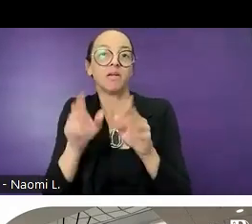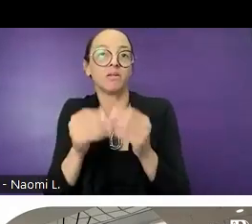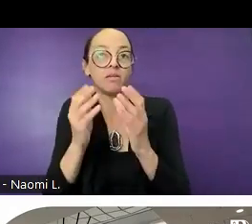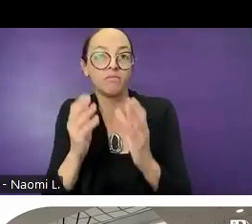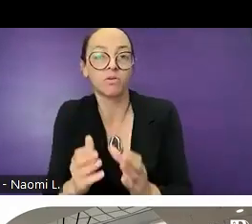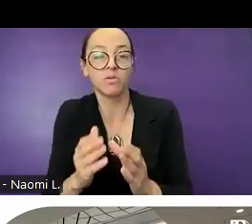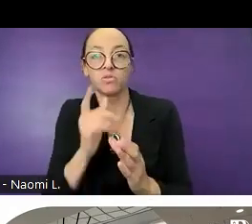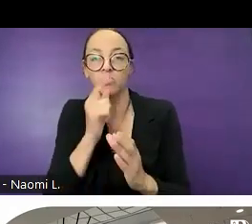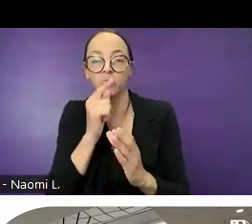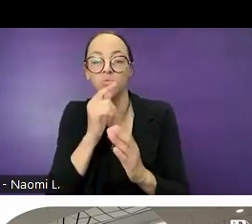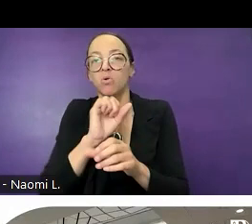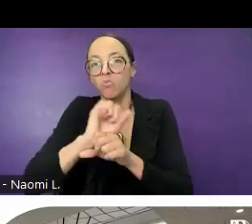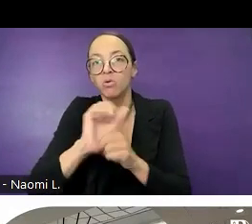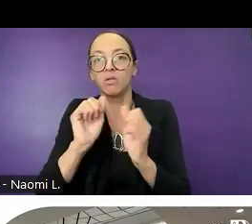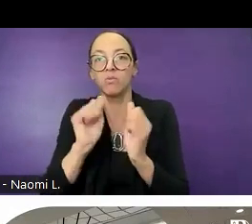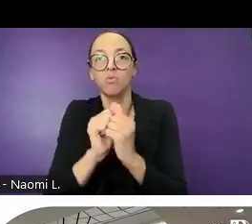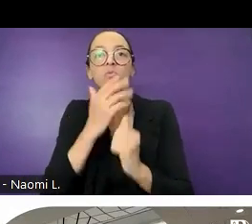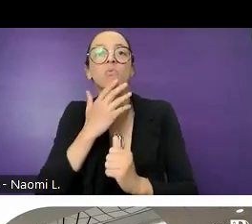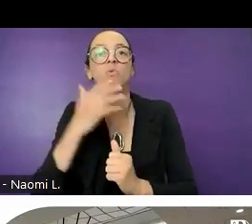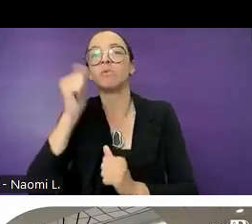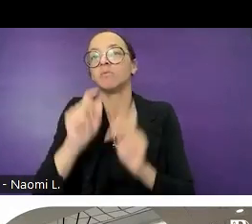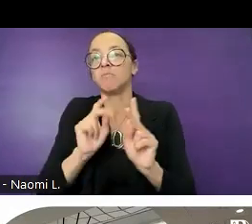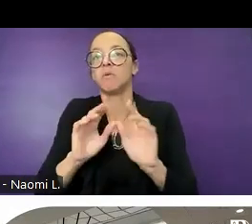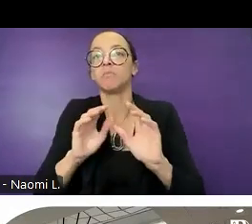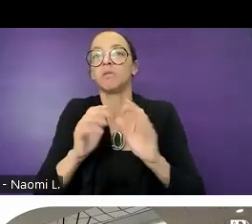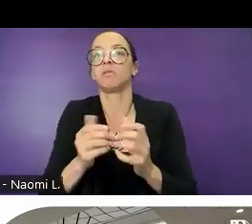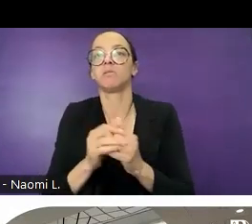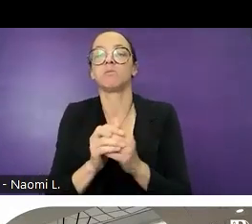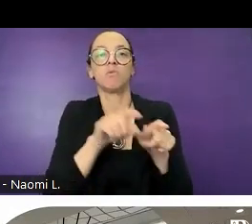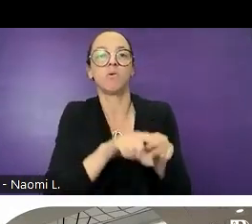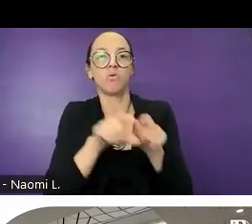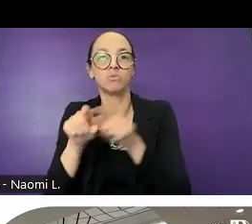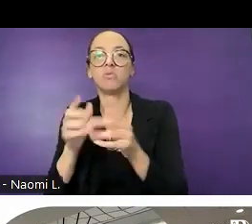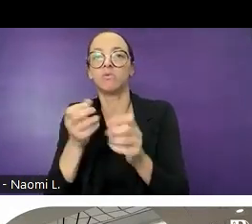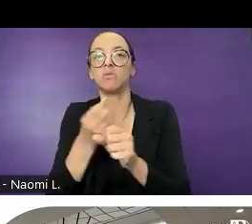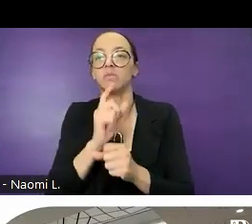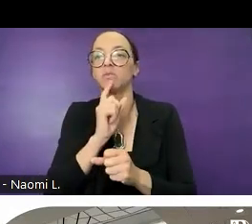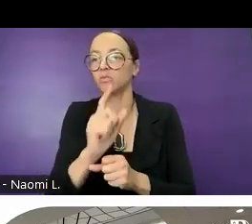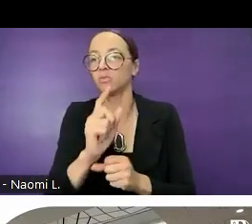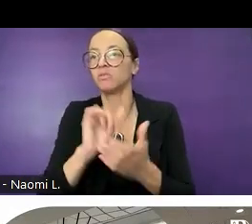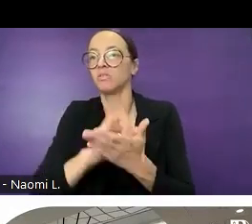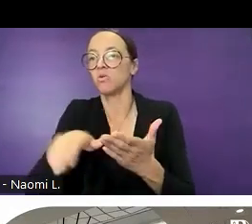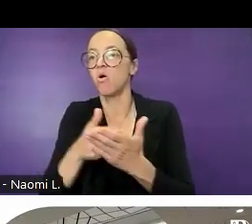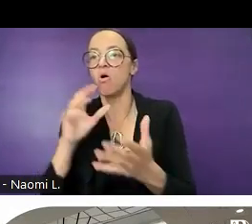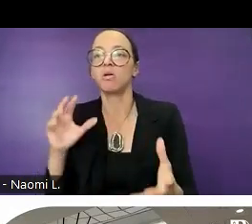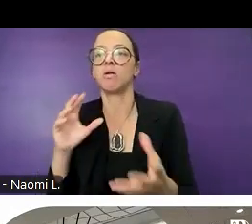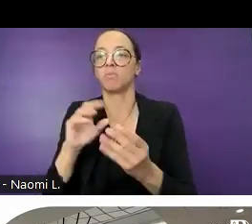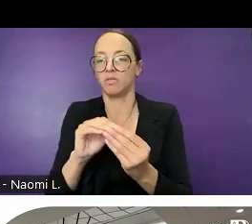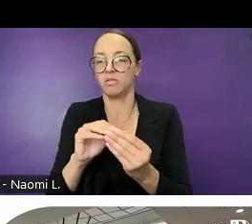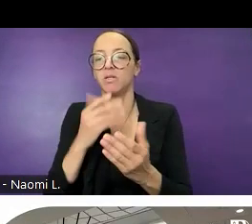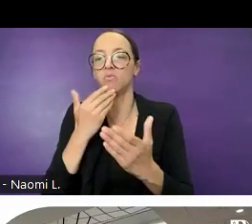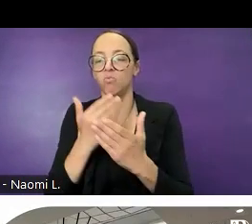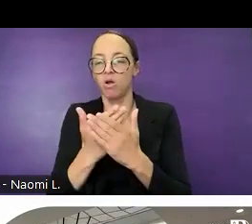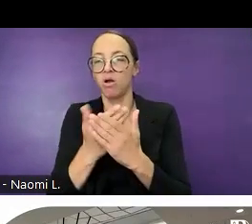we're working with to assure that our stakeholder and consumer engagement is comprehensive and well conceived. And this